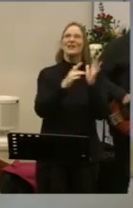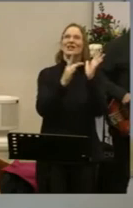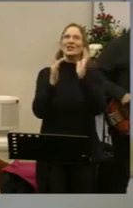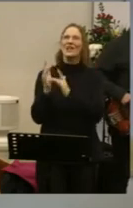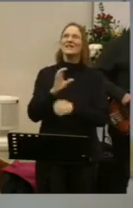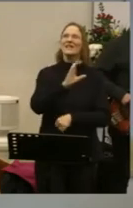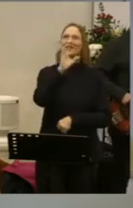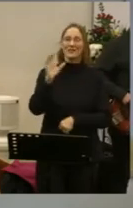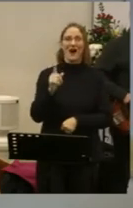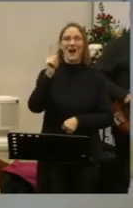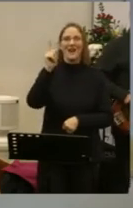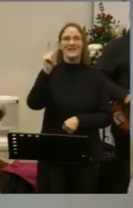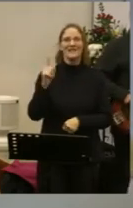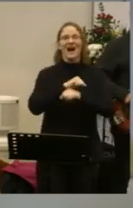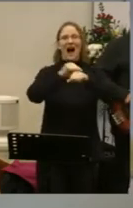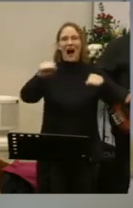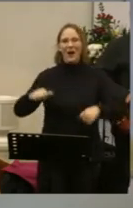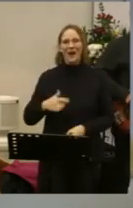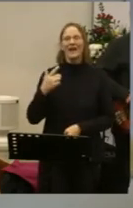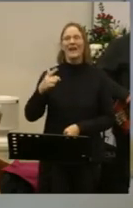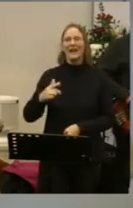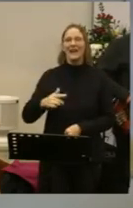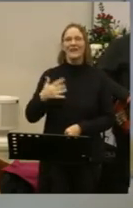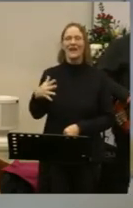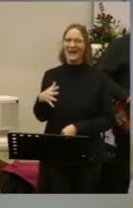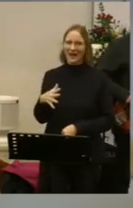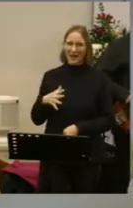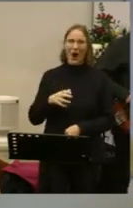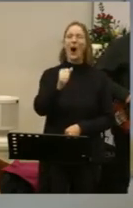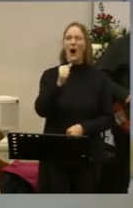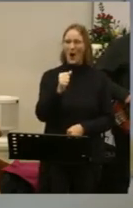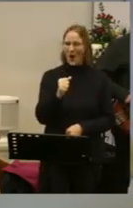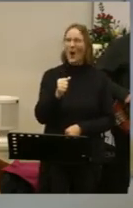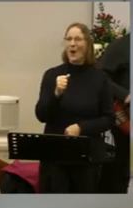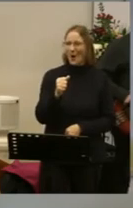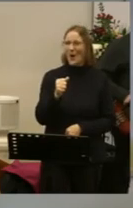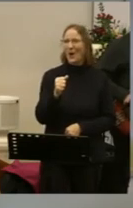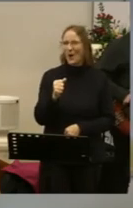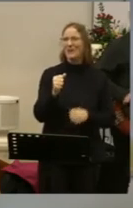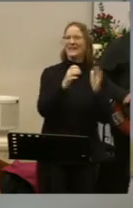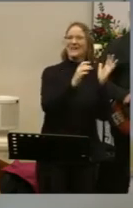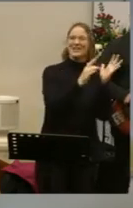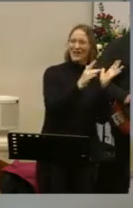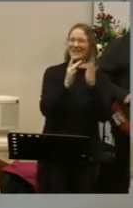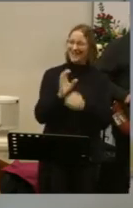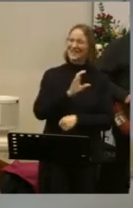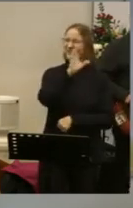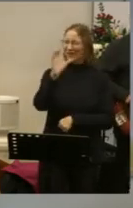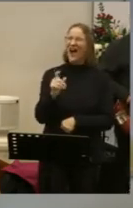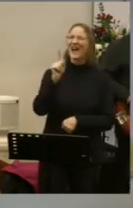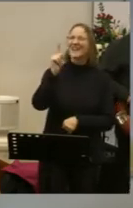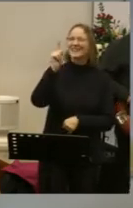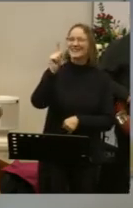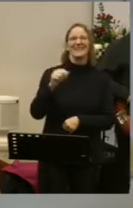Jesus Christ, my living hope Oh God,